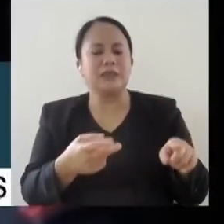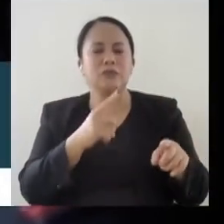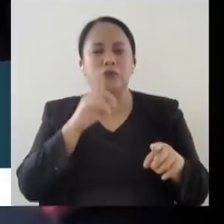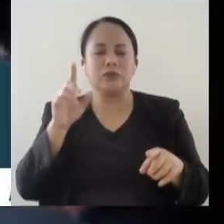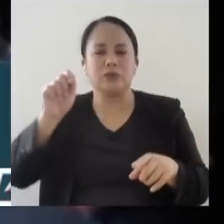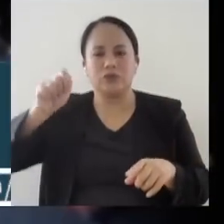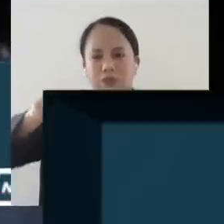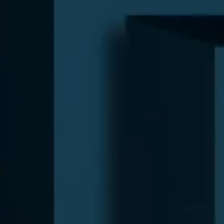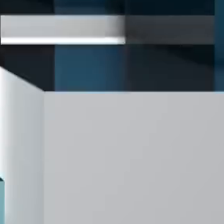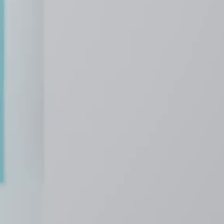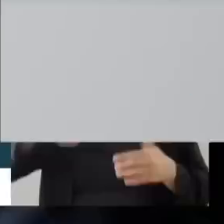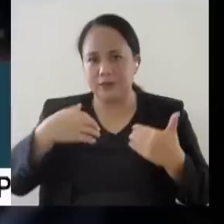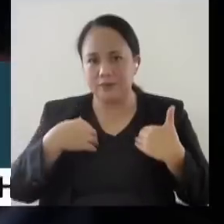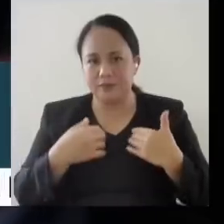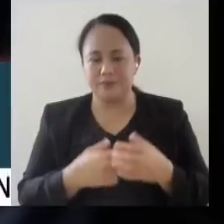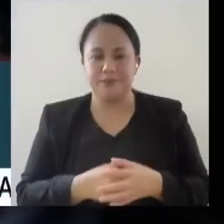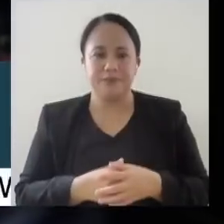served.